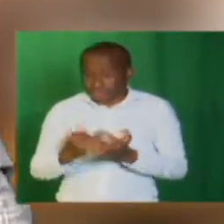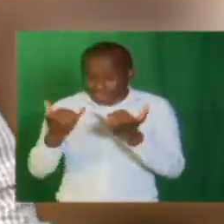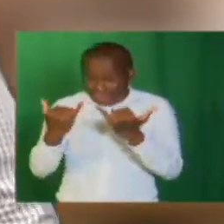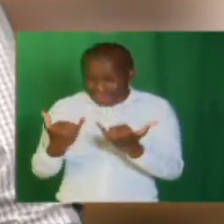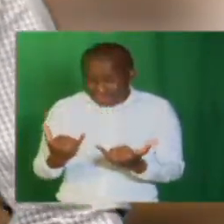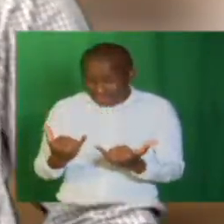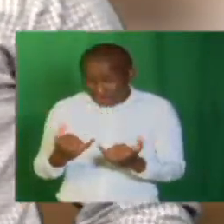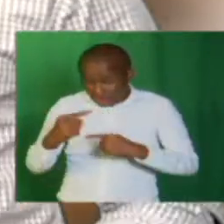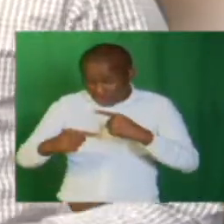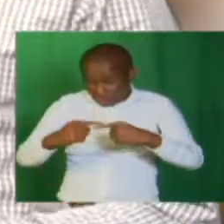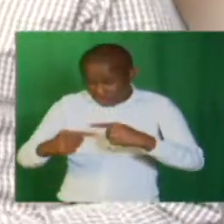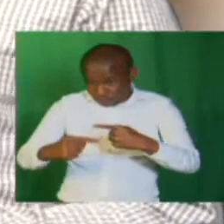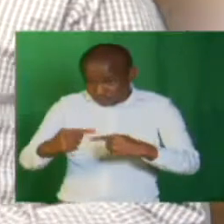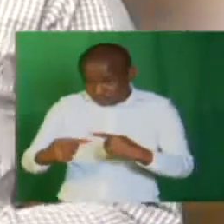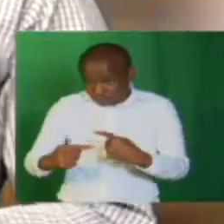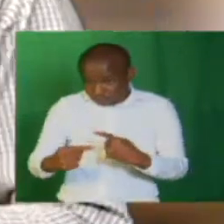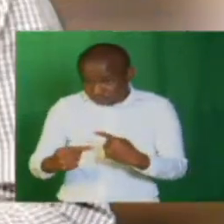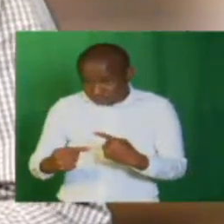moving on to